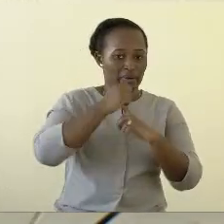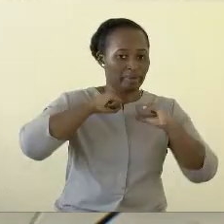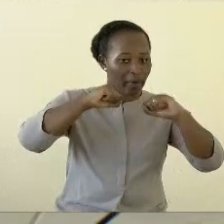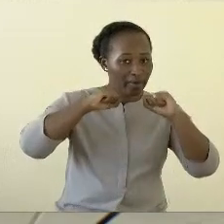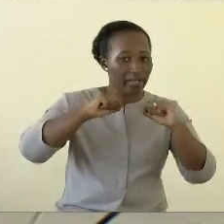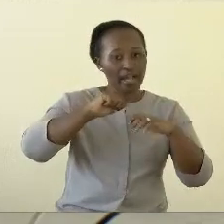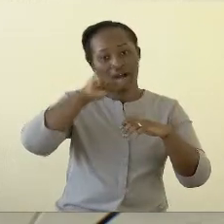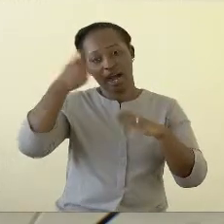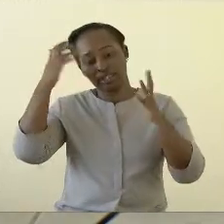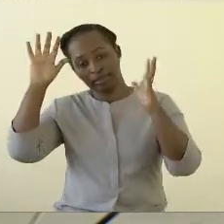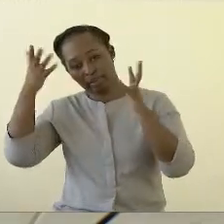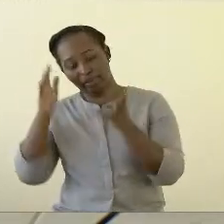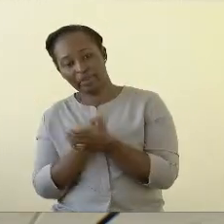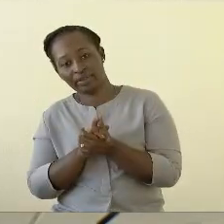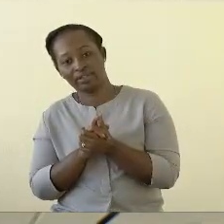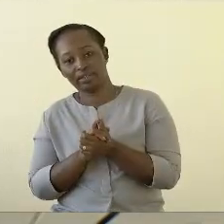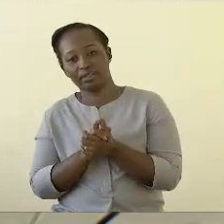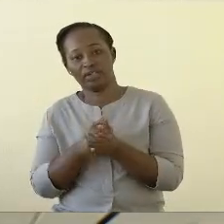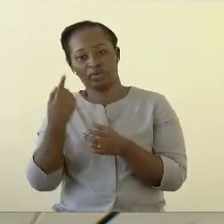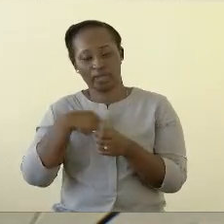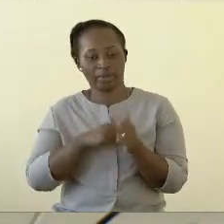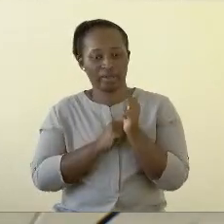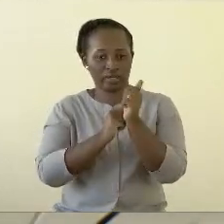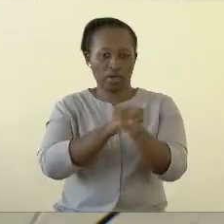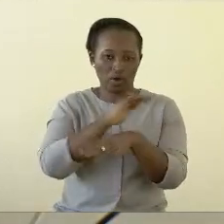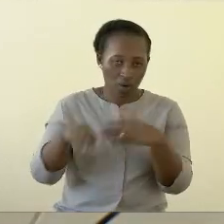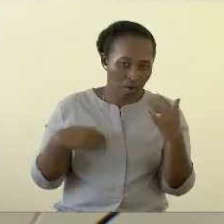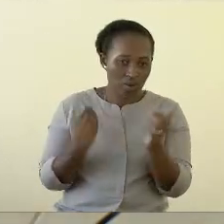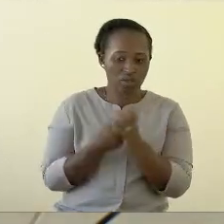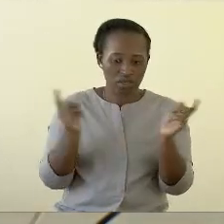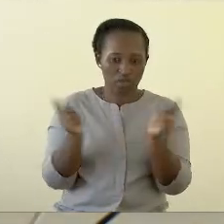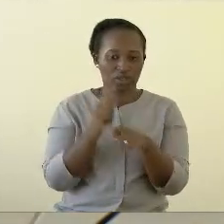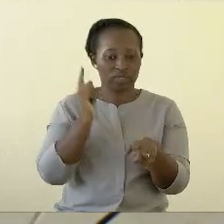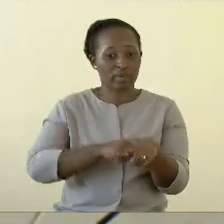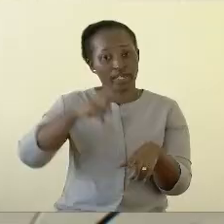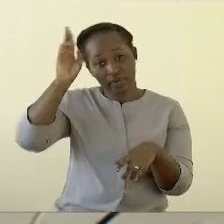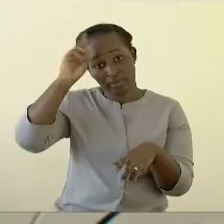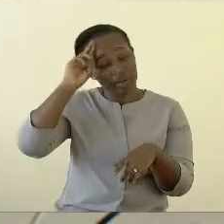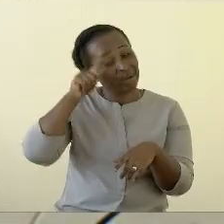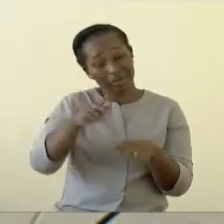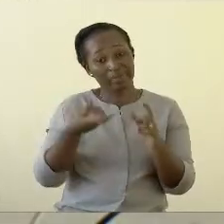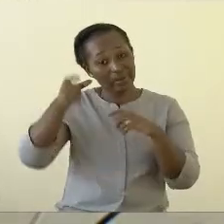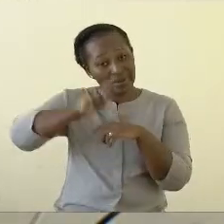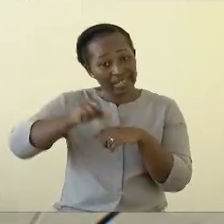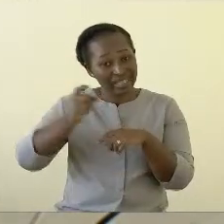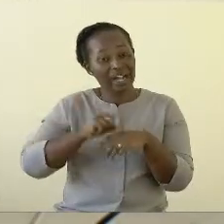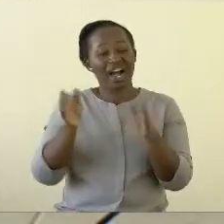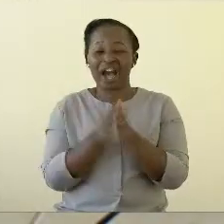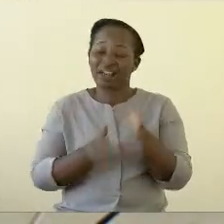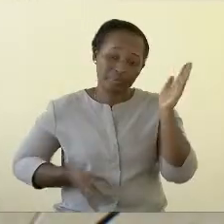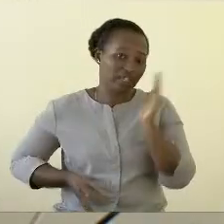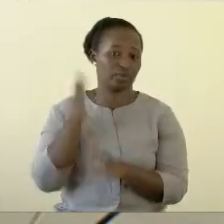that hits a 60 kilometers per hour will run all its energy out in a short space. Remember, they sprint and they move so